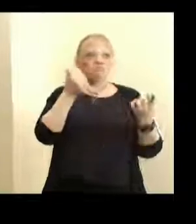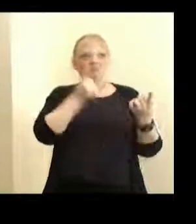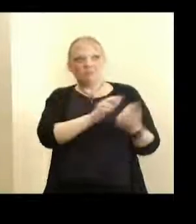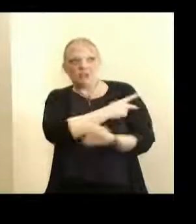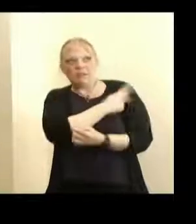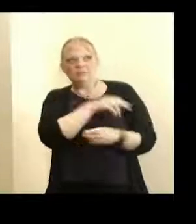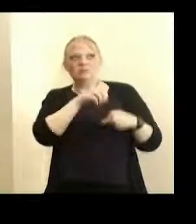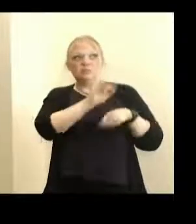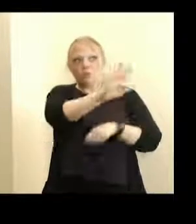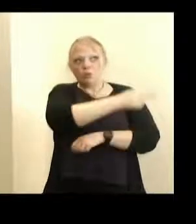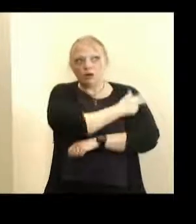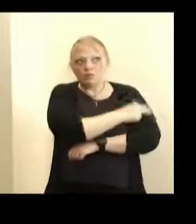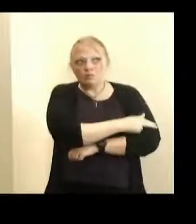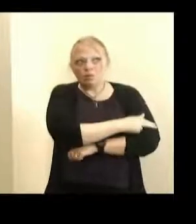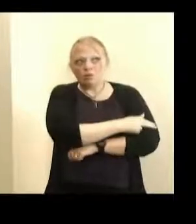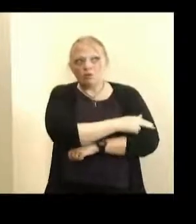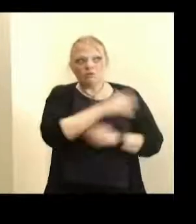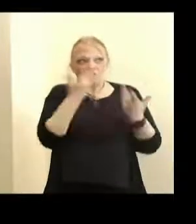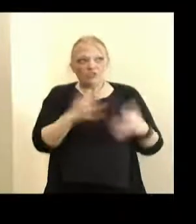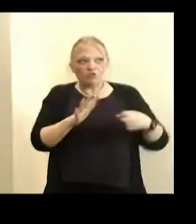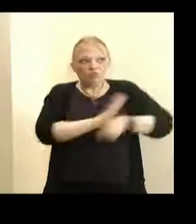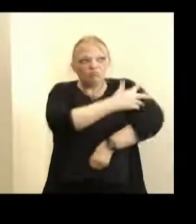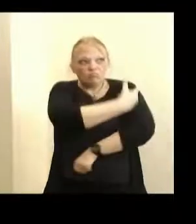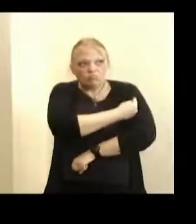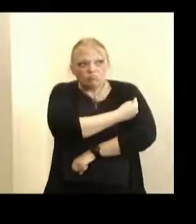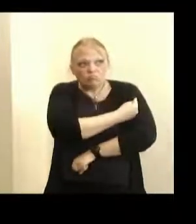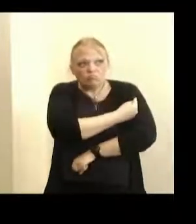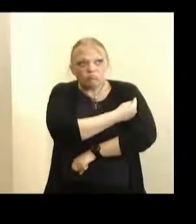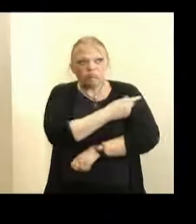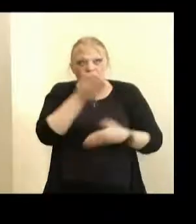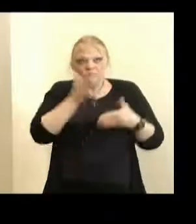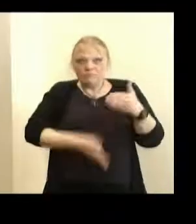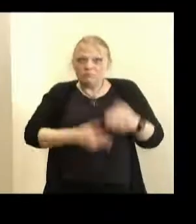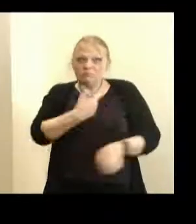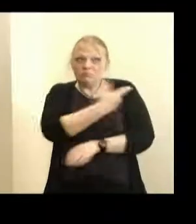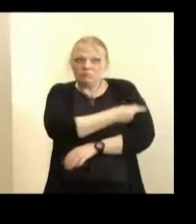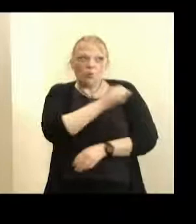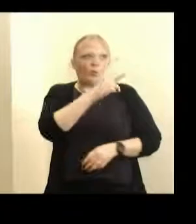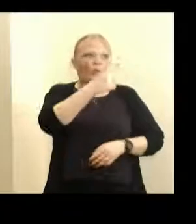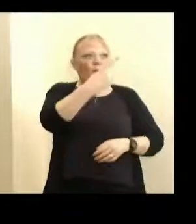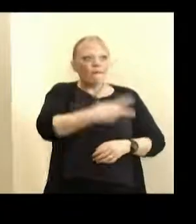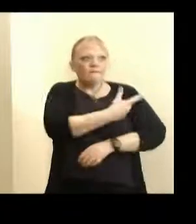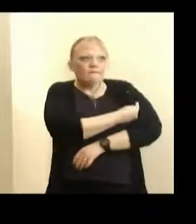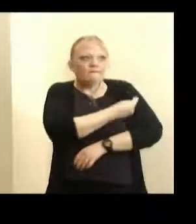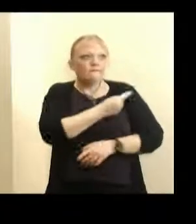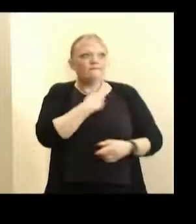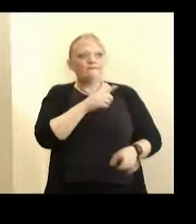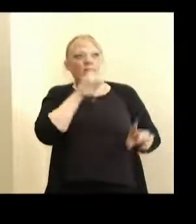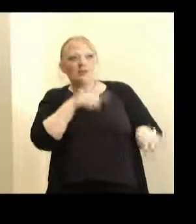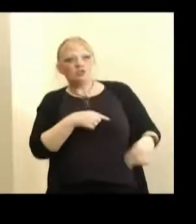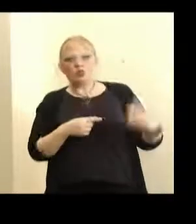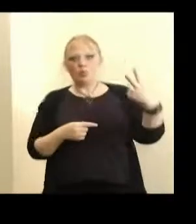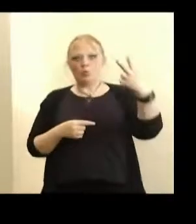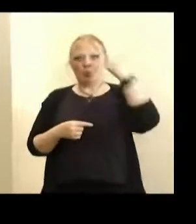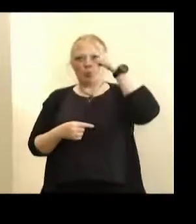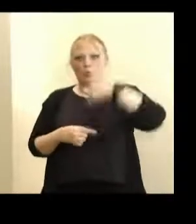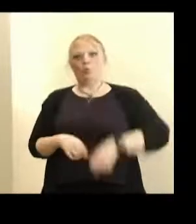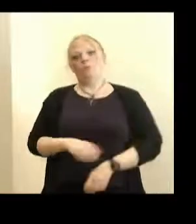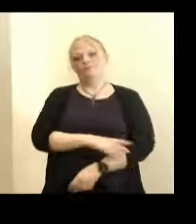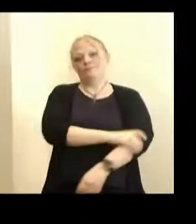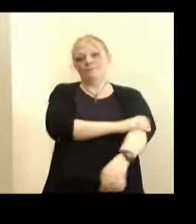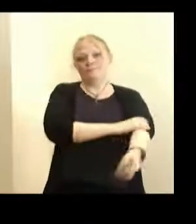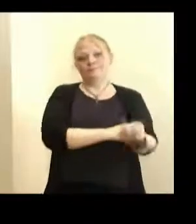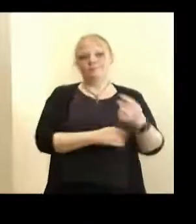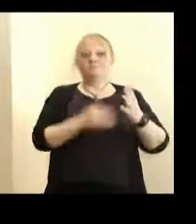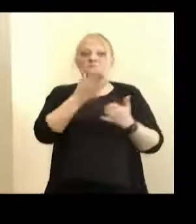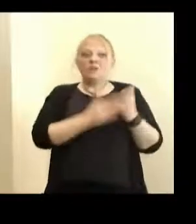in their hospitals that were fully vaccinated or were partially vaccinated? And we're getting the answer, no. There have